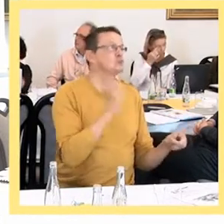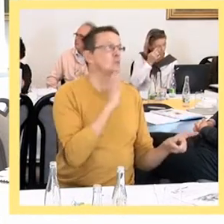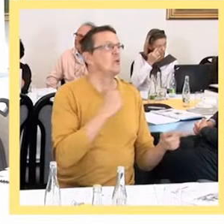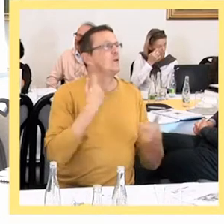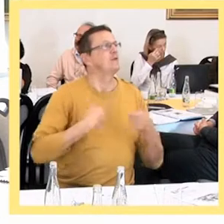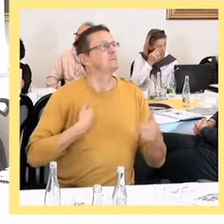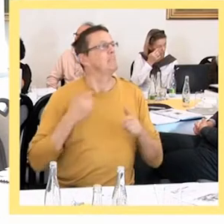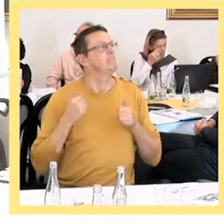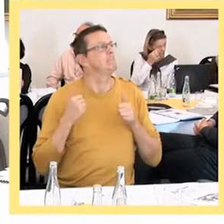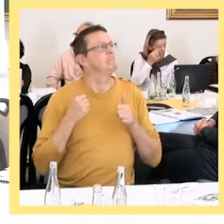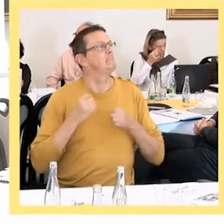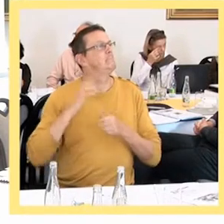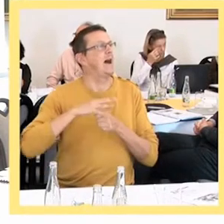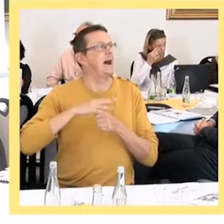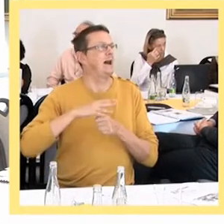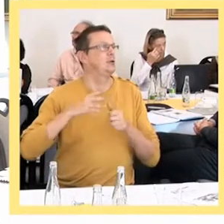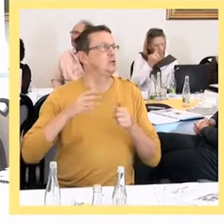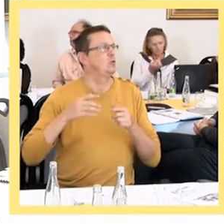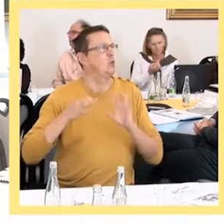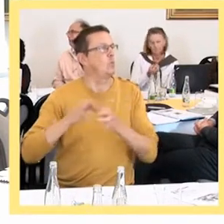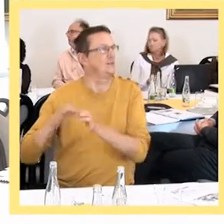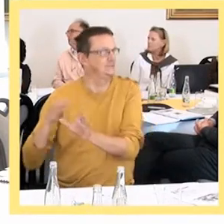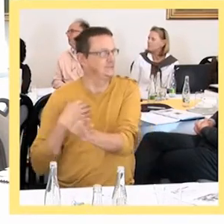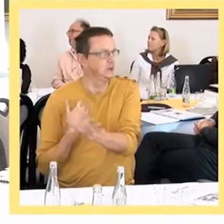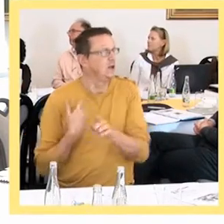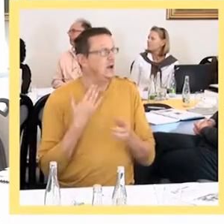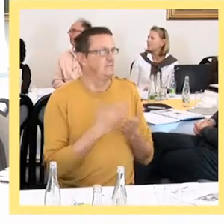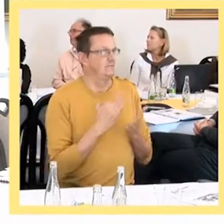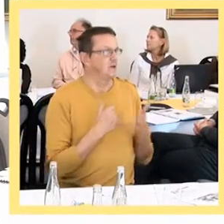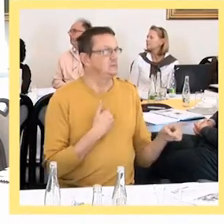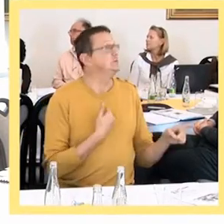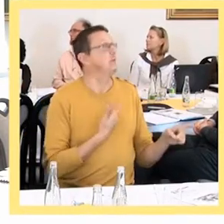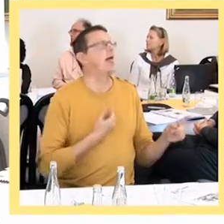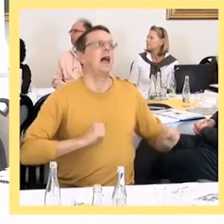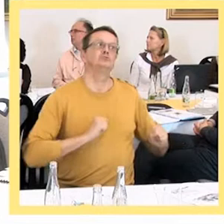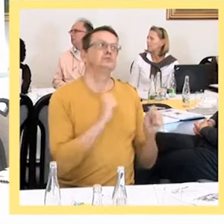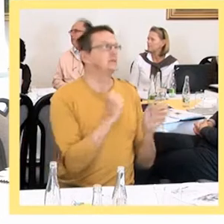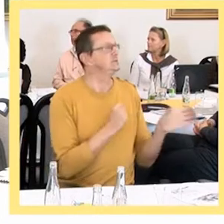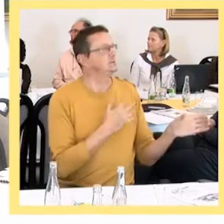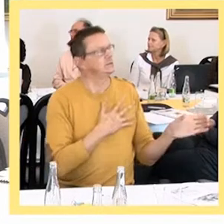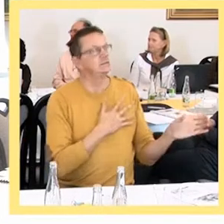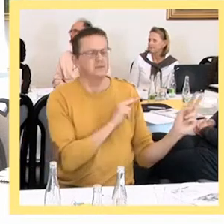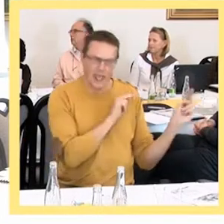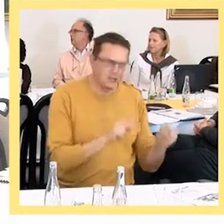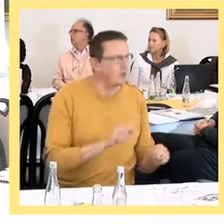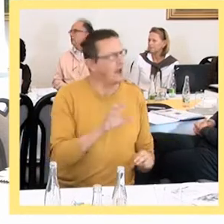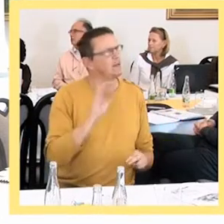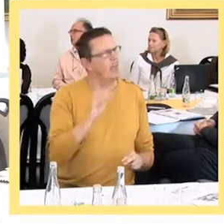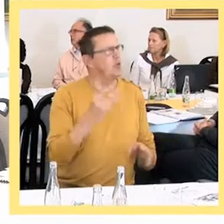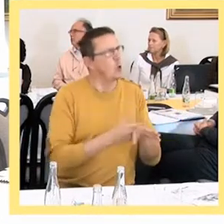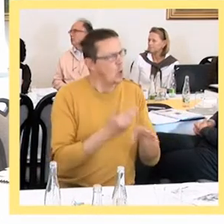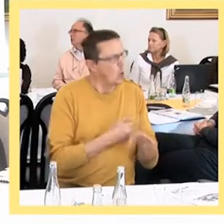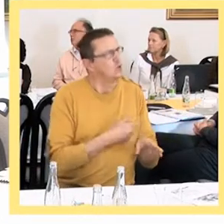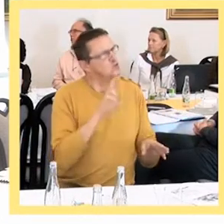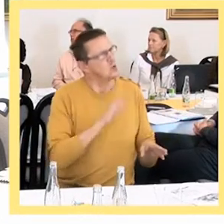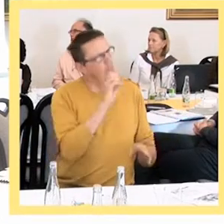receiving hospital. And as I said before, they were very, very enthusiastic and participated in the exercise fully.